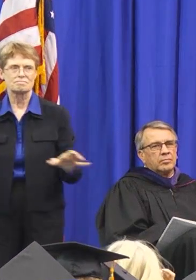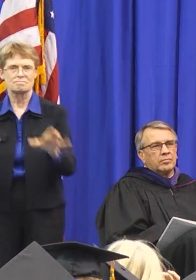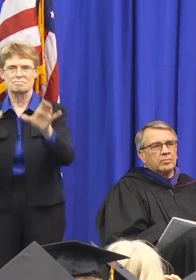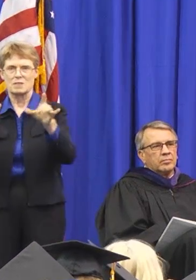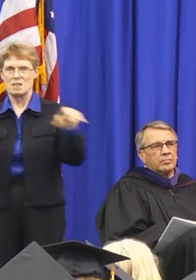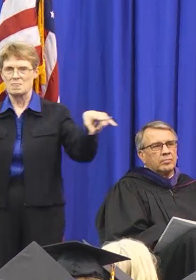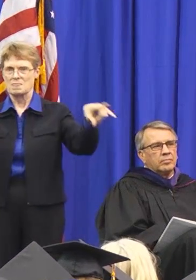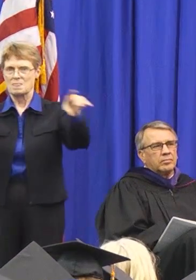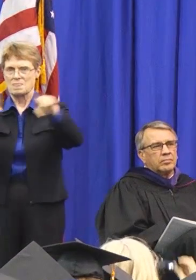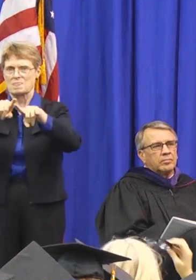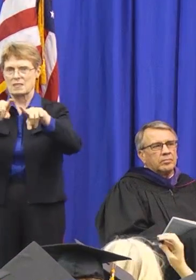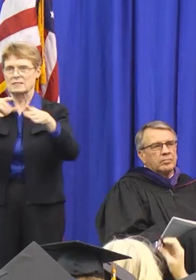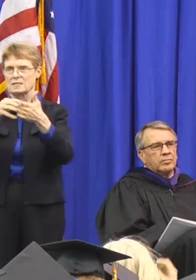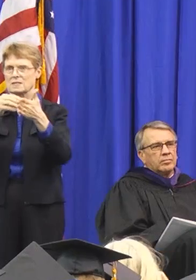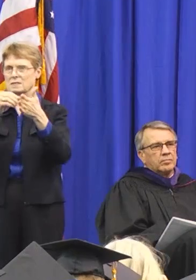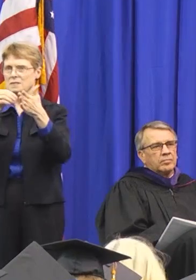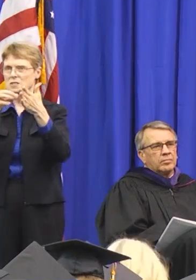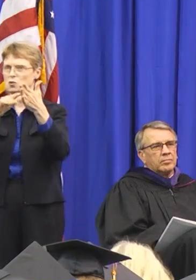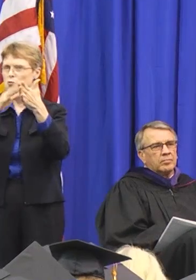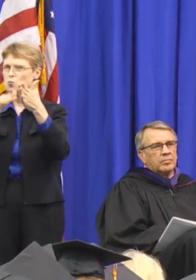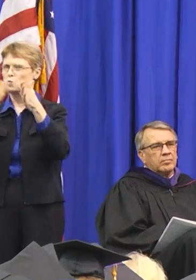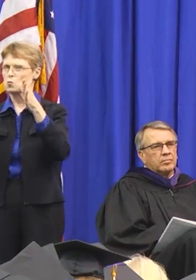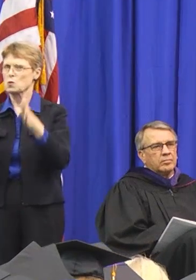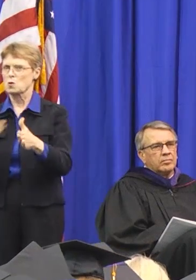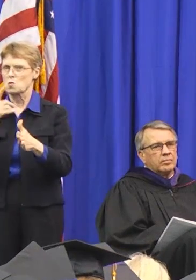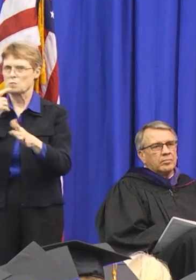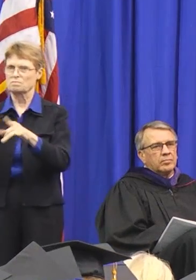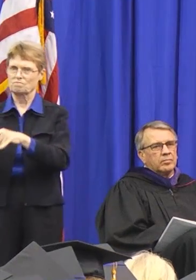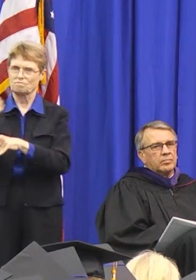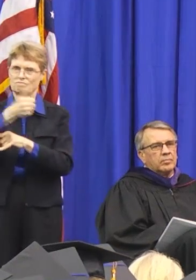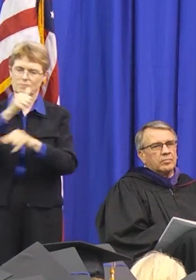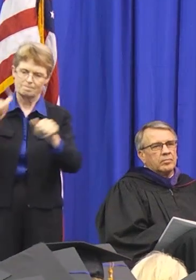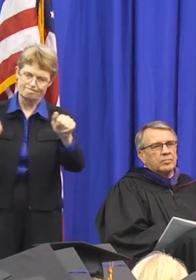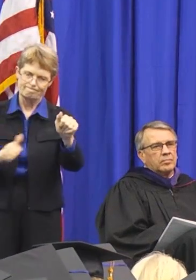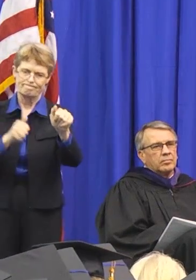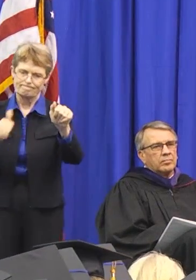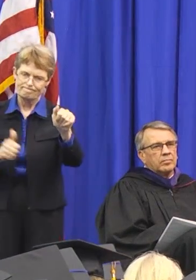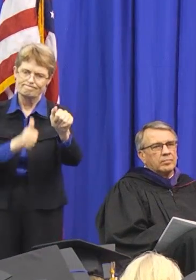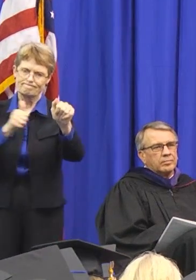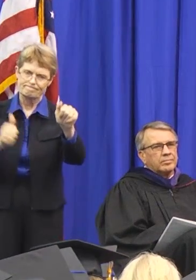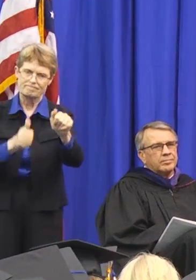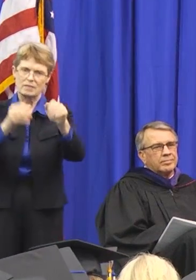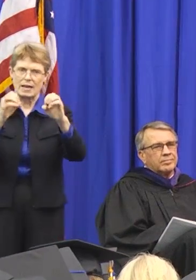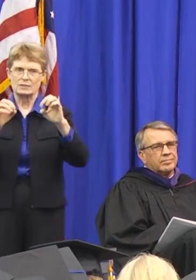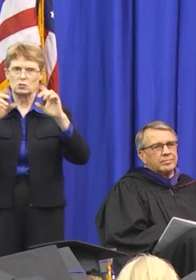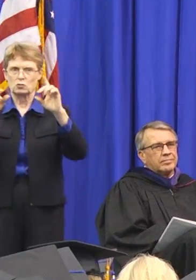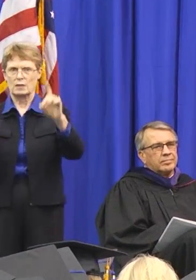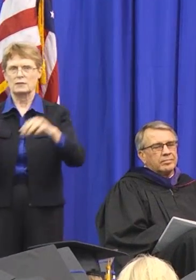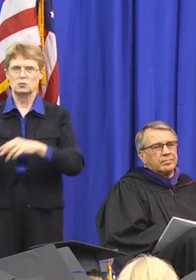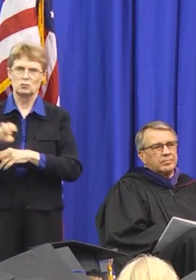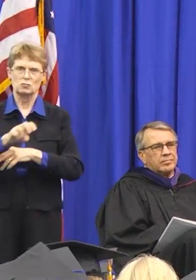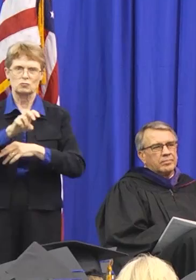these graduates as they have pursued their educational journeys.